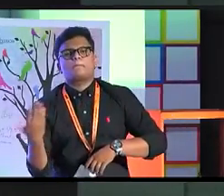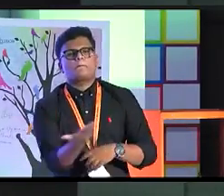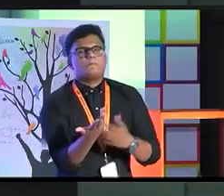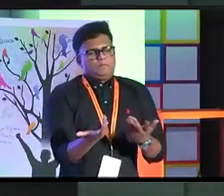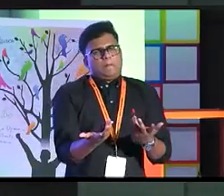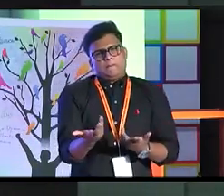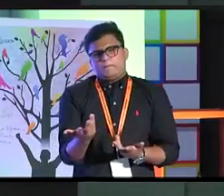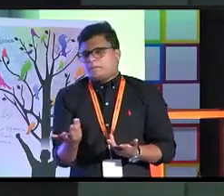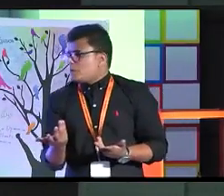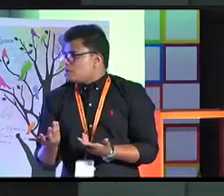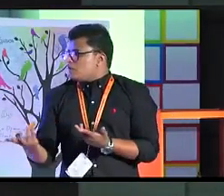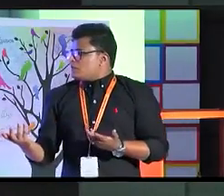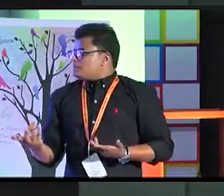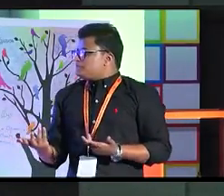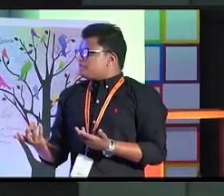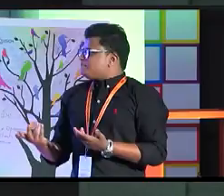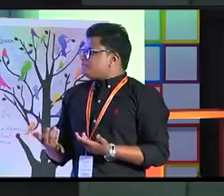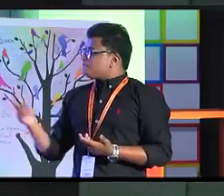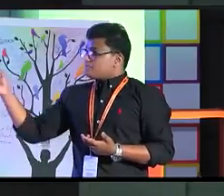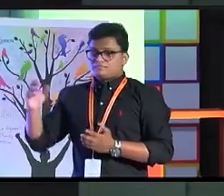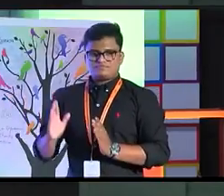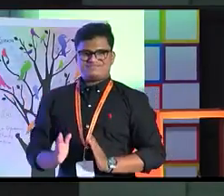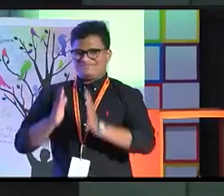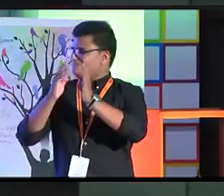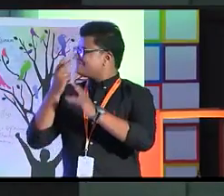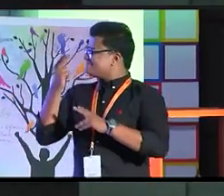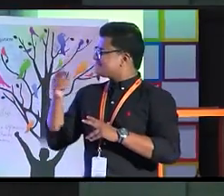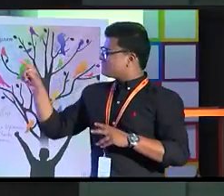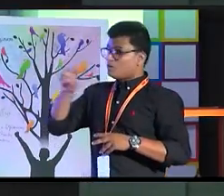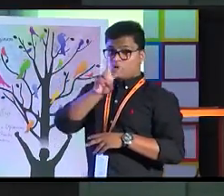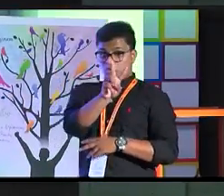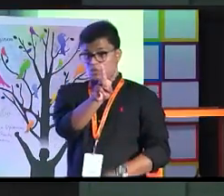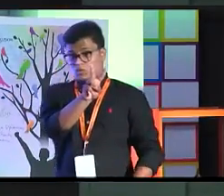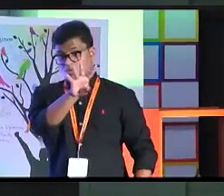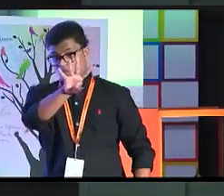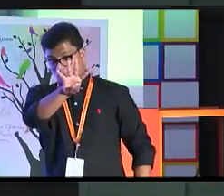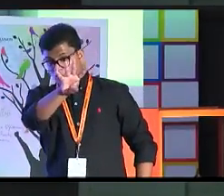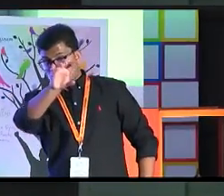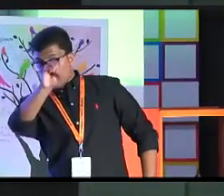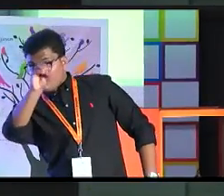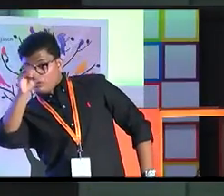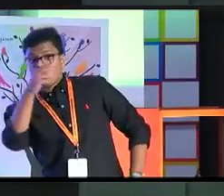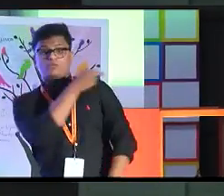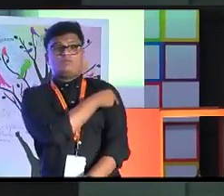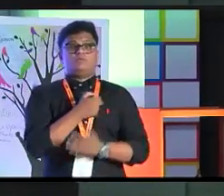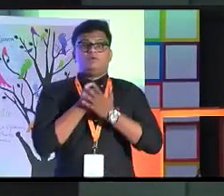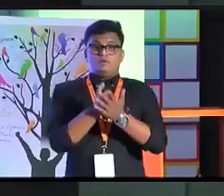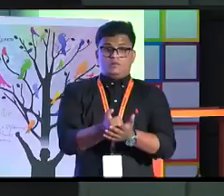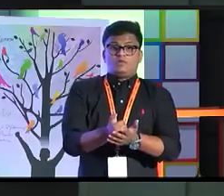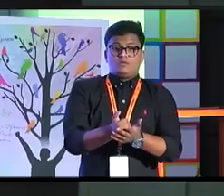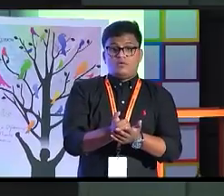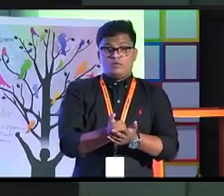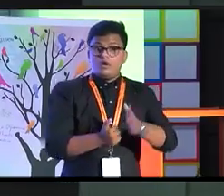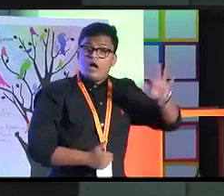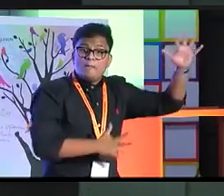know, first pillar, as you can see, 2,400 volunteers globally. I'm very happy that people in America, 900